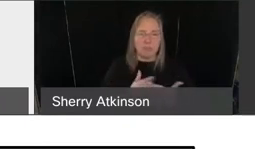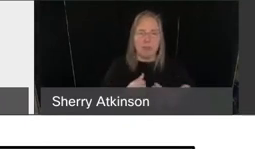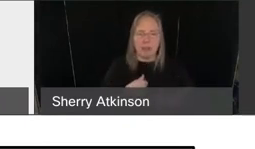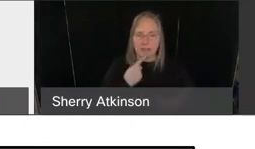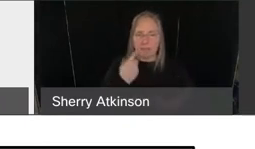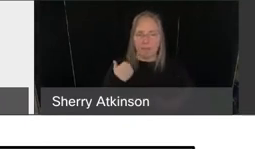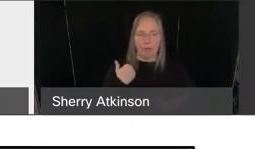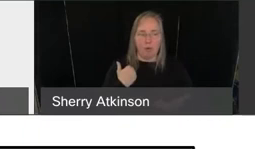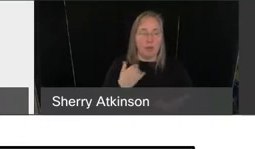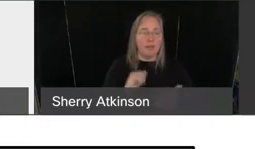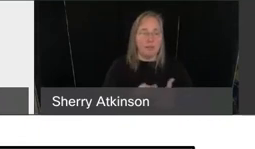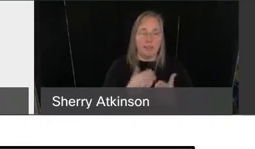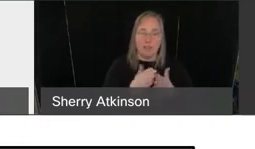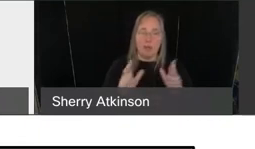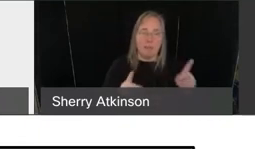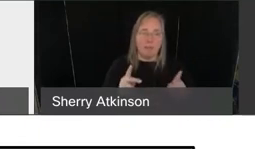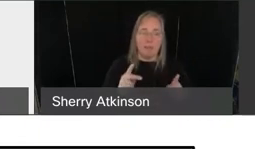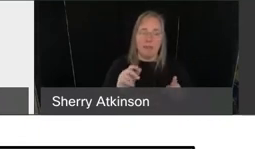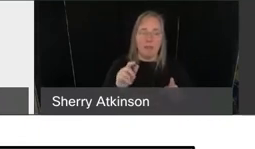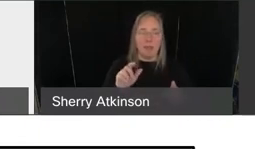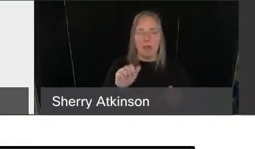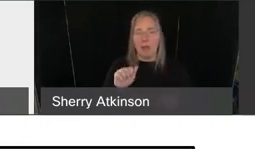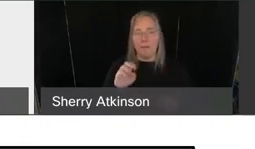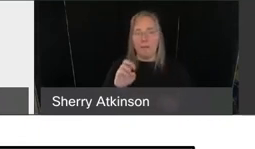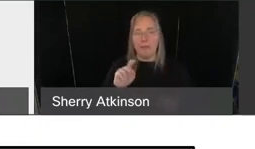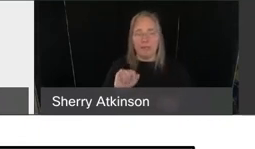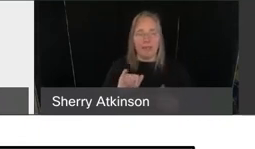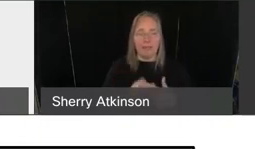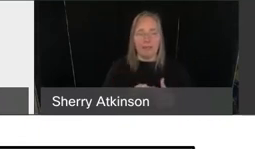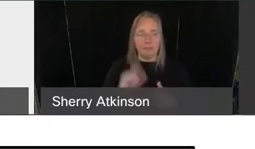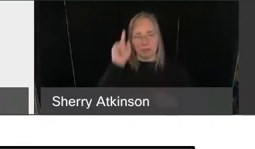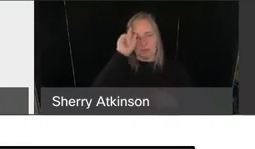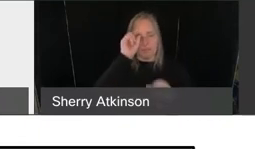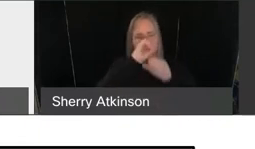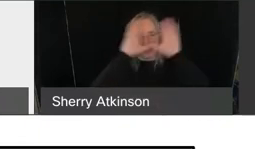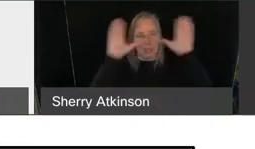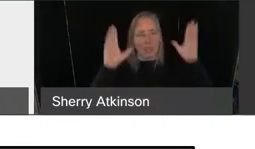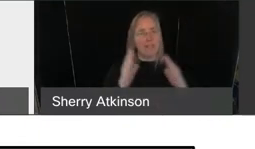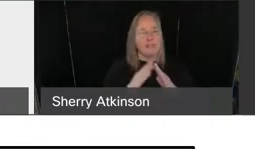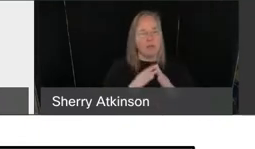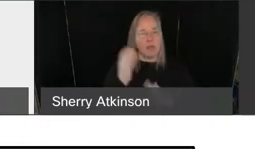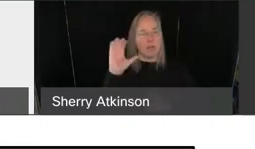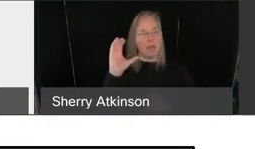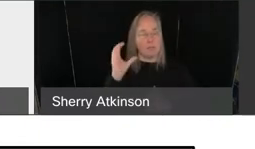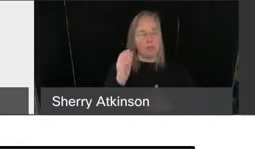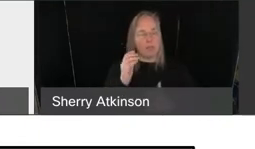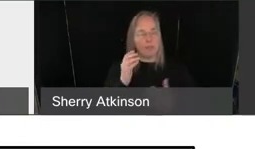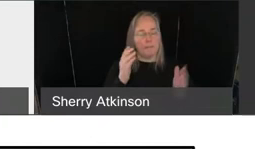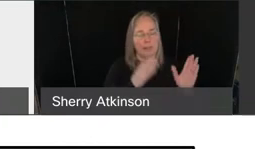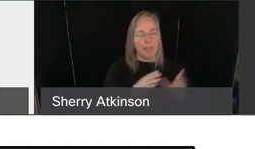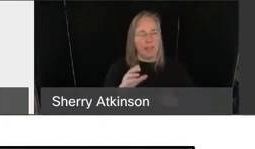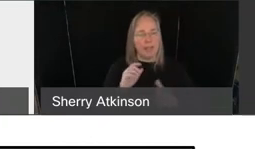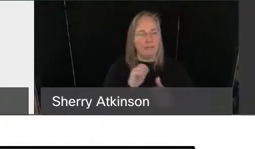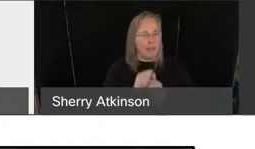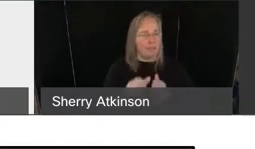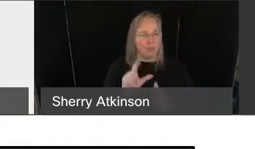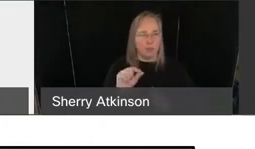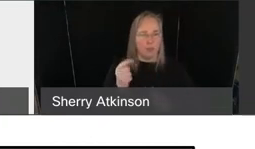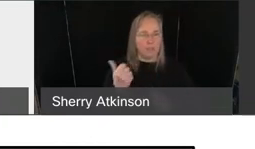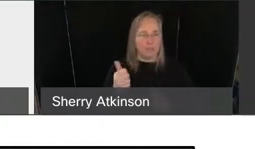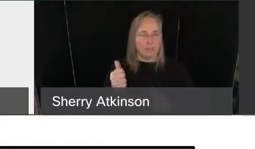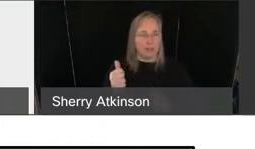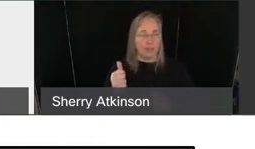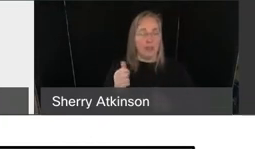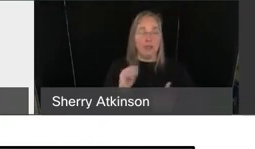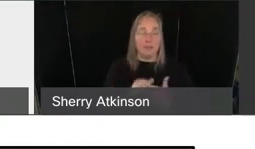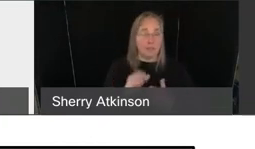was a public amenity that was envisioned in the Downtown Columbia Plan that passed in 2010. Its purpose was to be a facility that